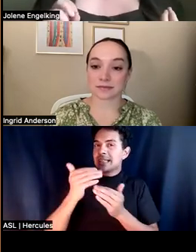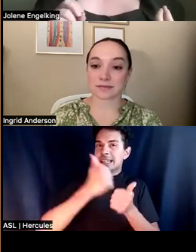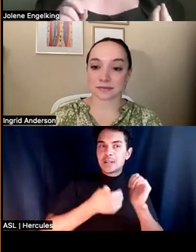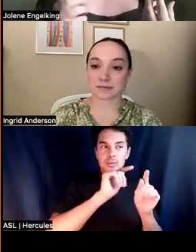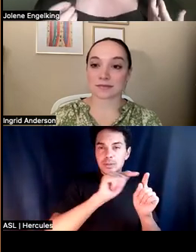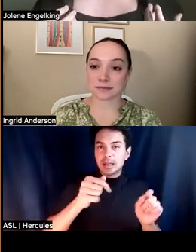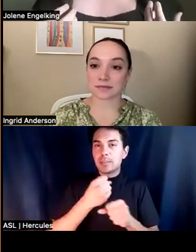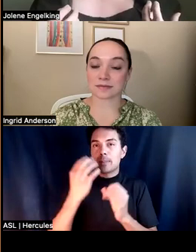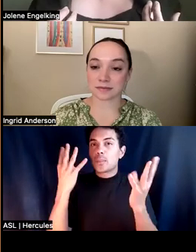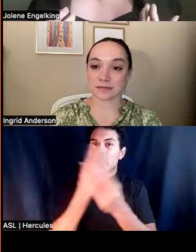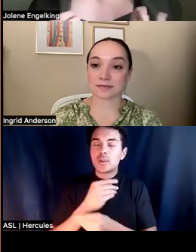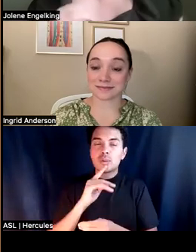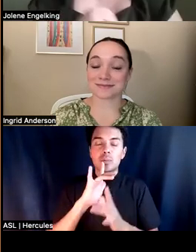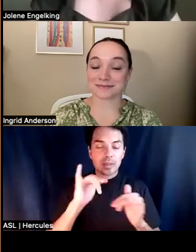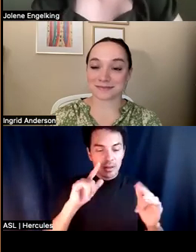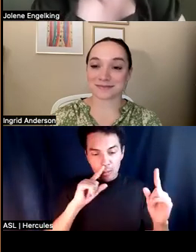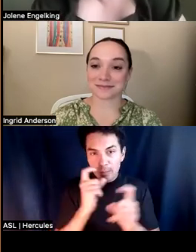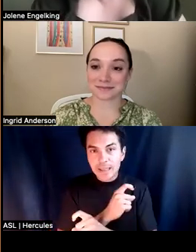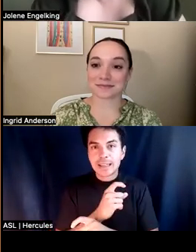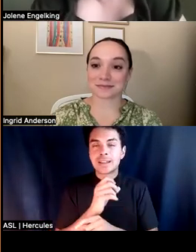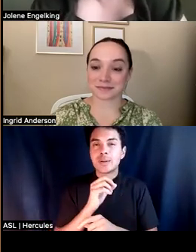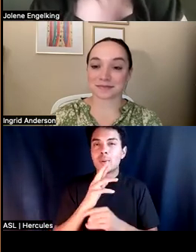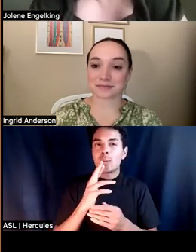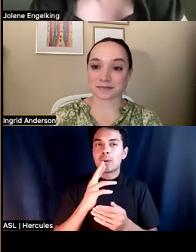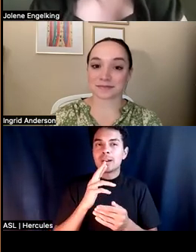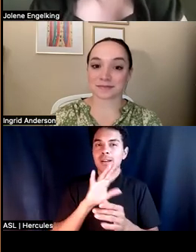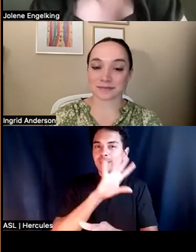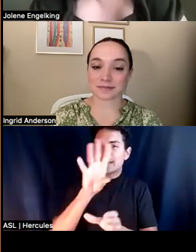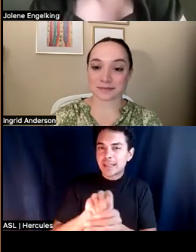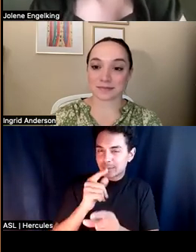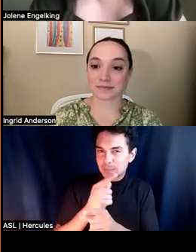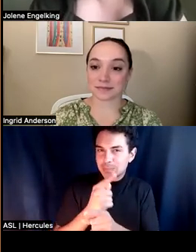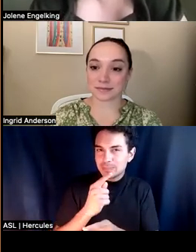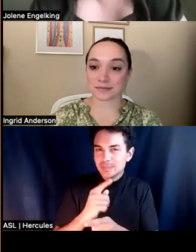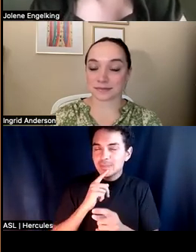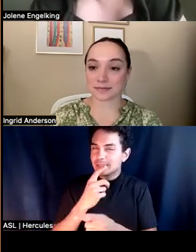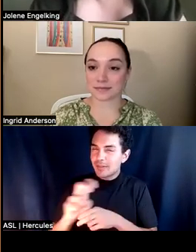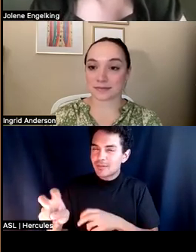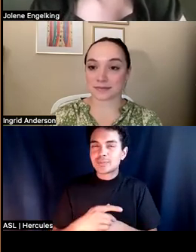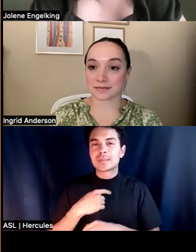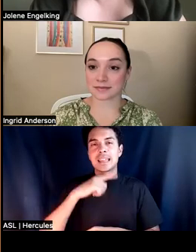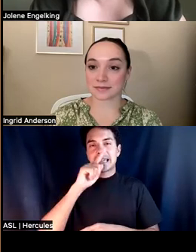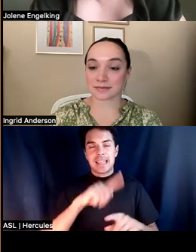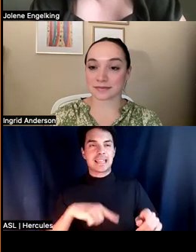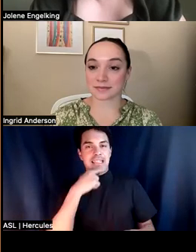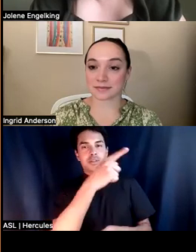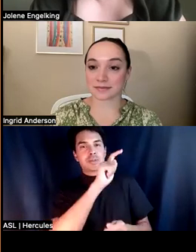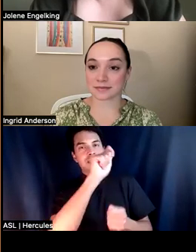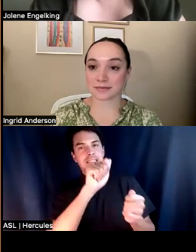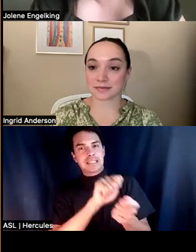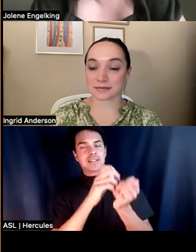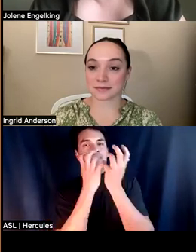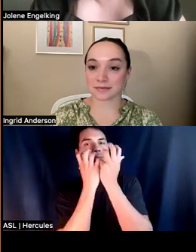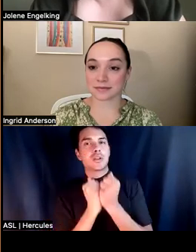beautiful and sometimes really complicated to be in. And so we can't tell you exactly, what values to